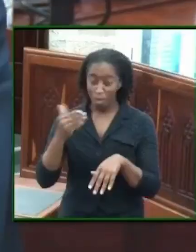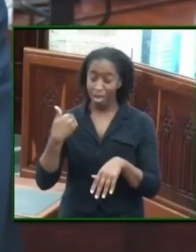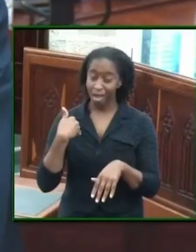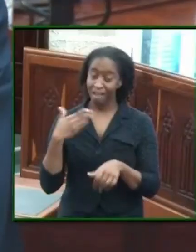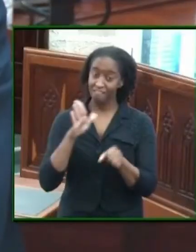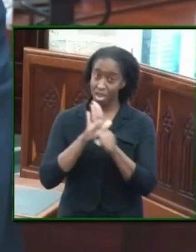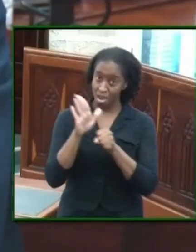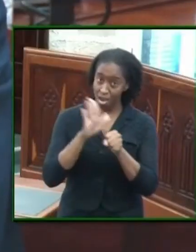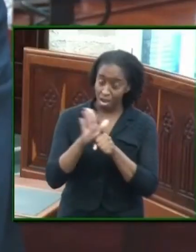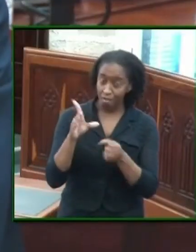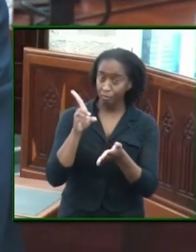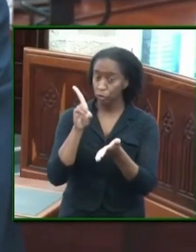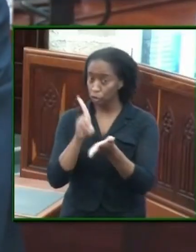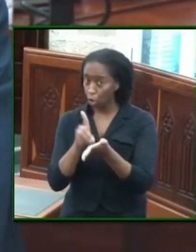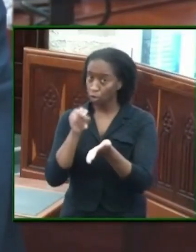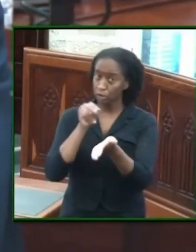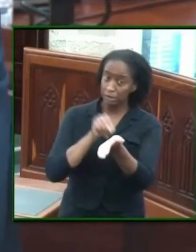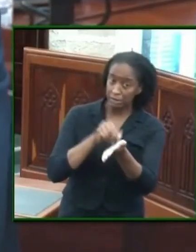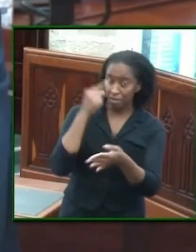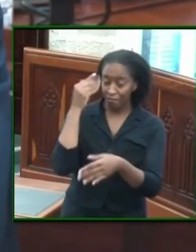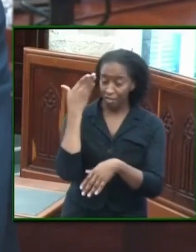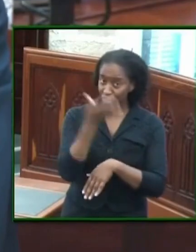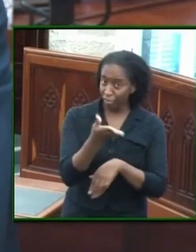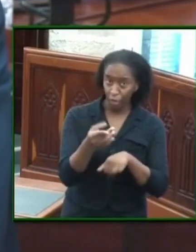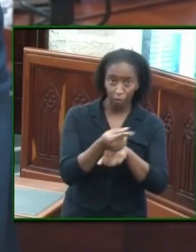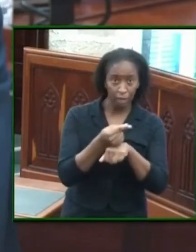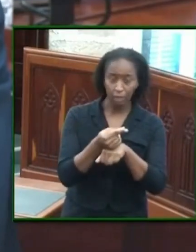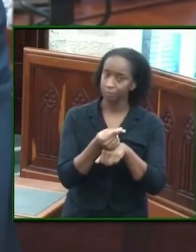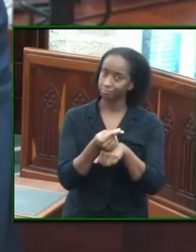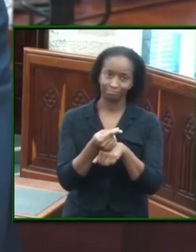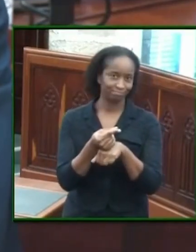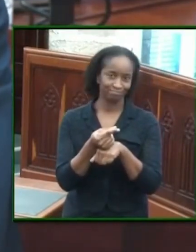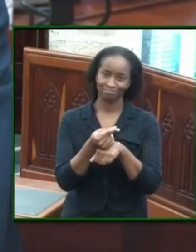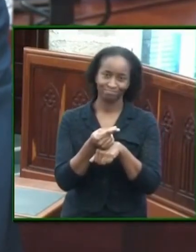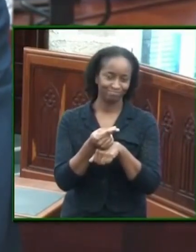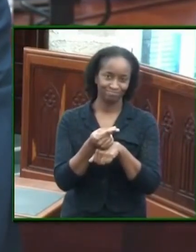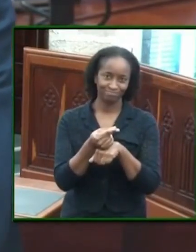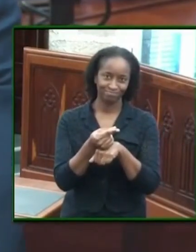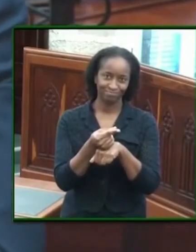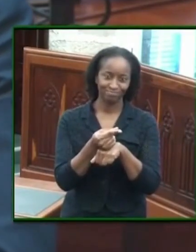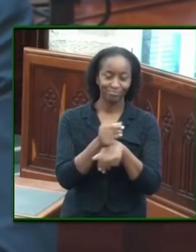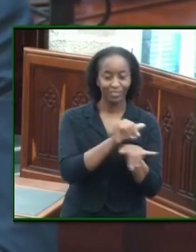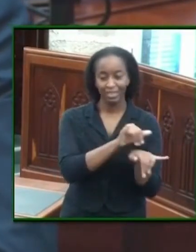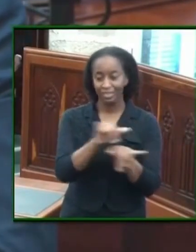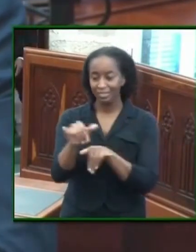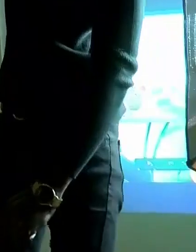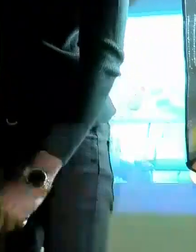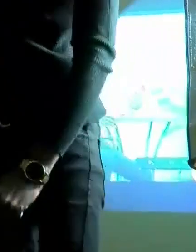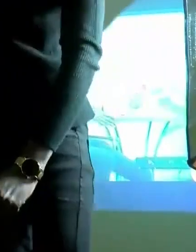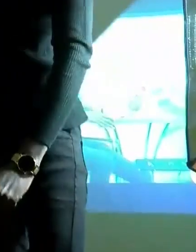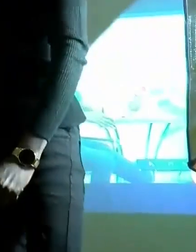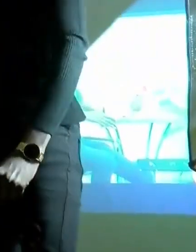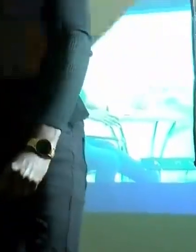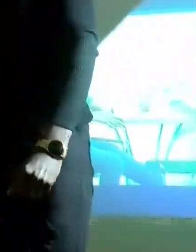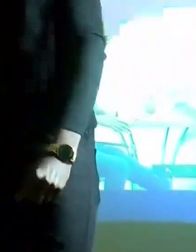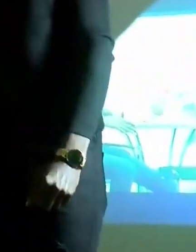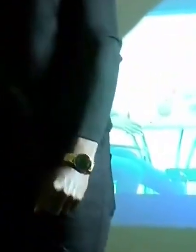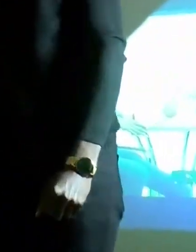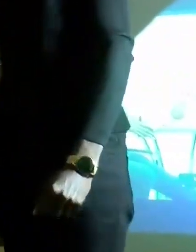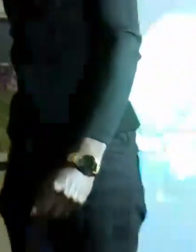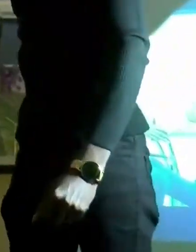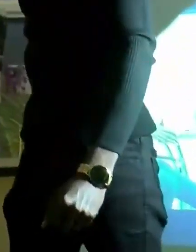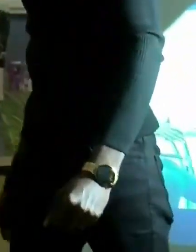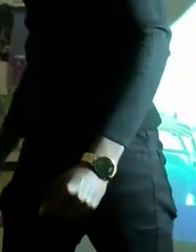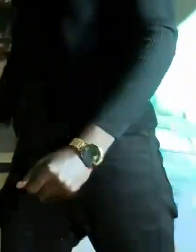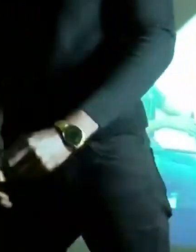Concern about expanded U.S. sanctions targeting Cuban medical professionals. A St. Peter stalwart celebrated for